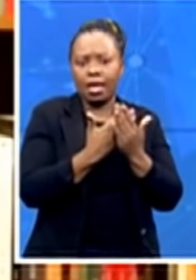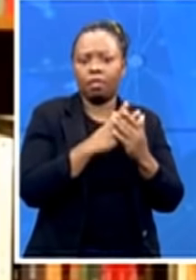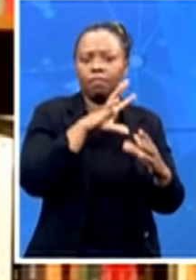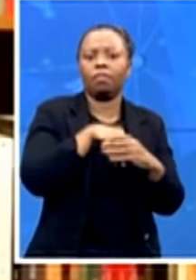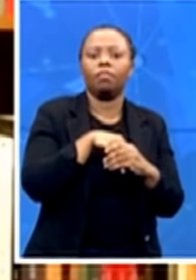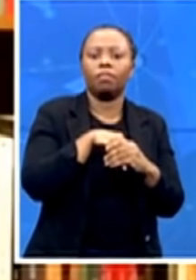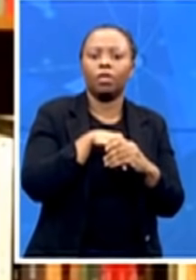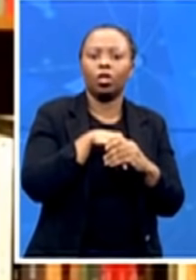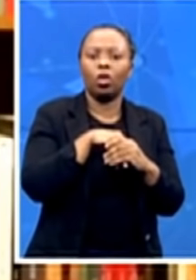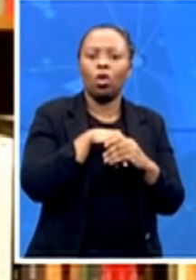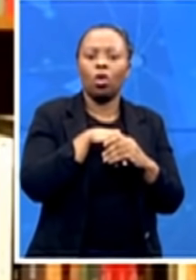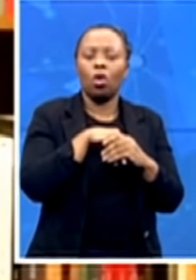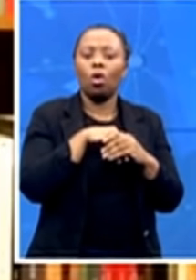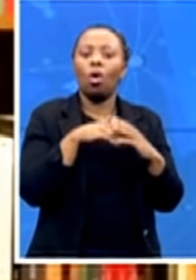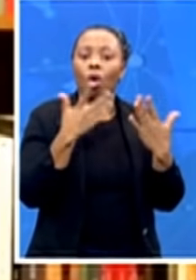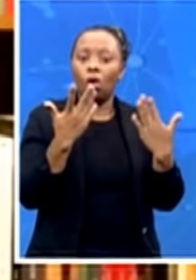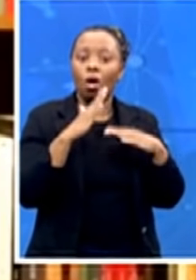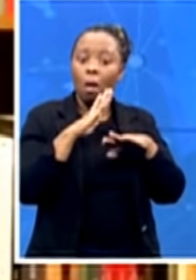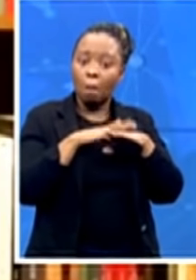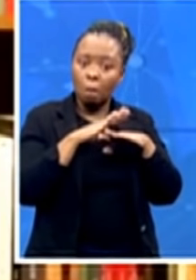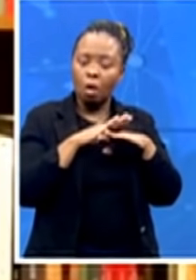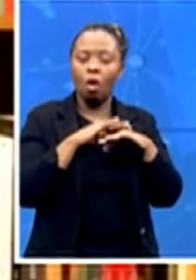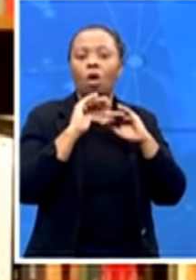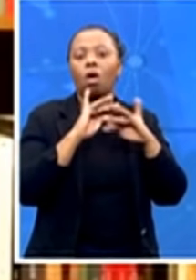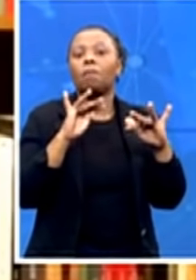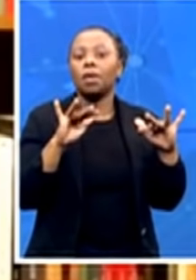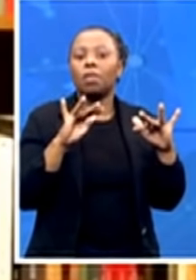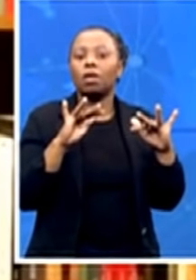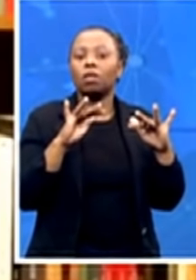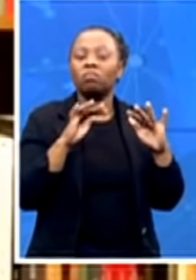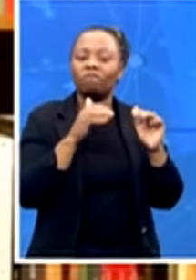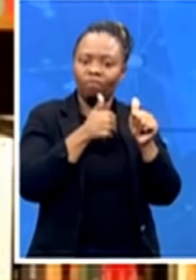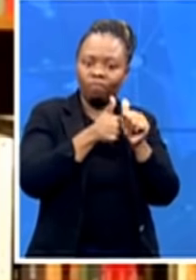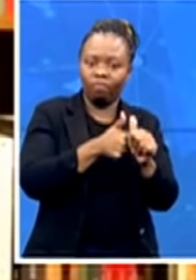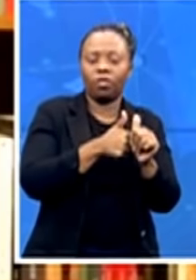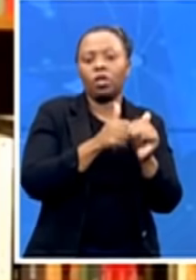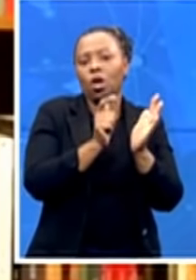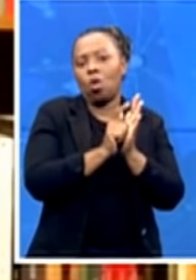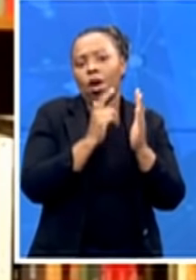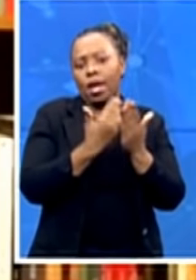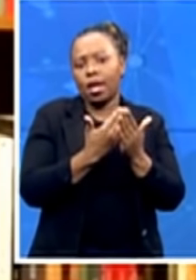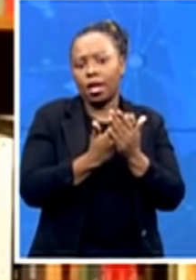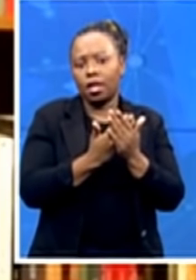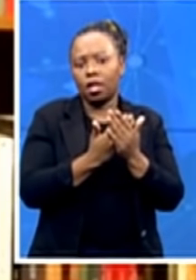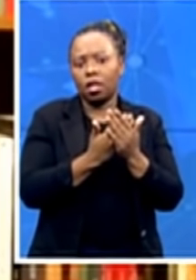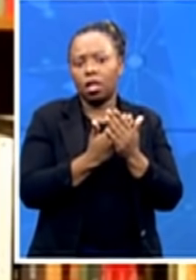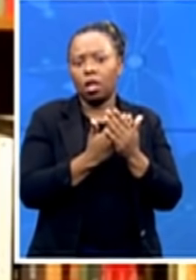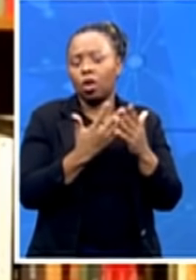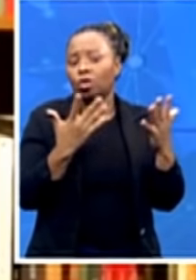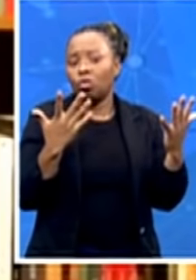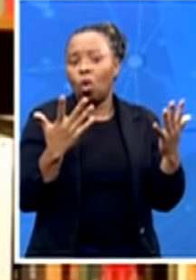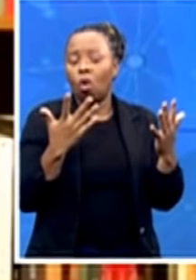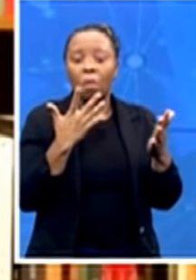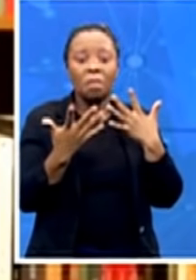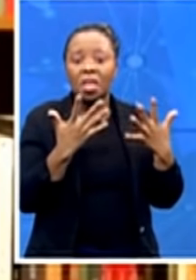either stand as independent candidates or vote for independent candidates. And this will presumably change the power of, one, political parties, and